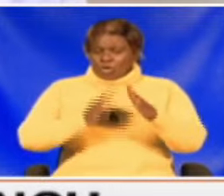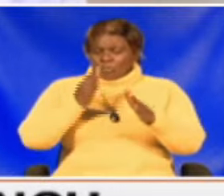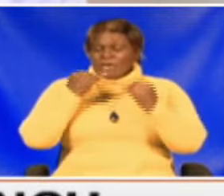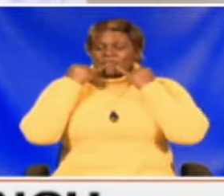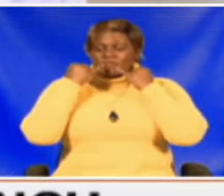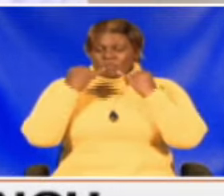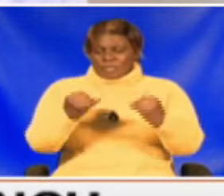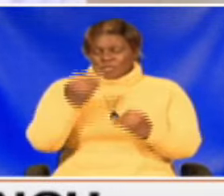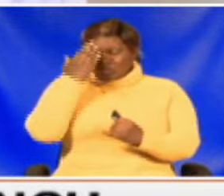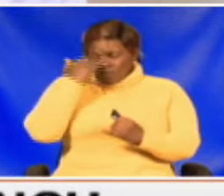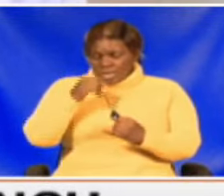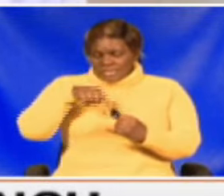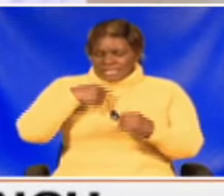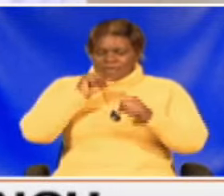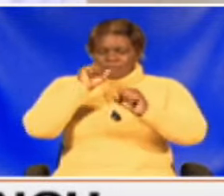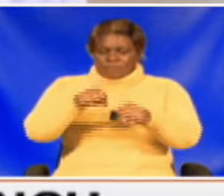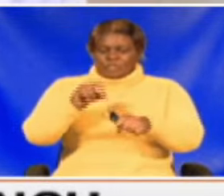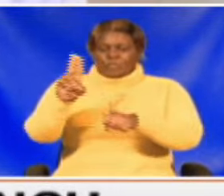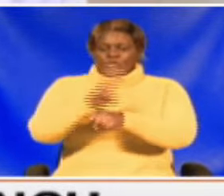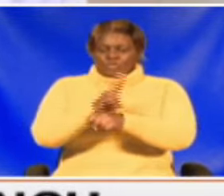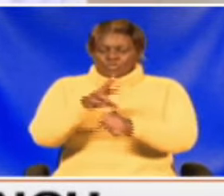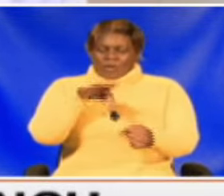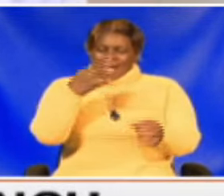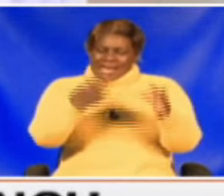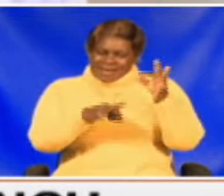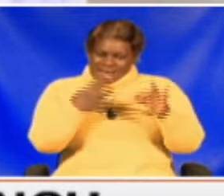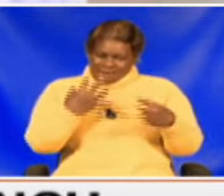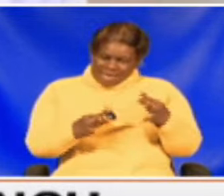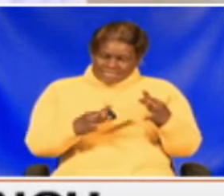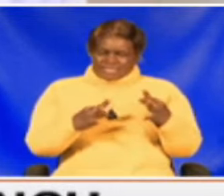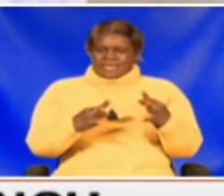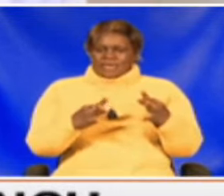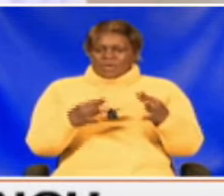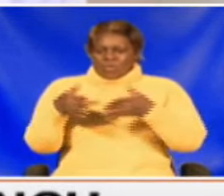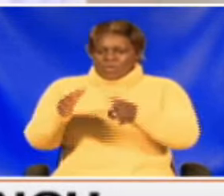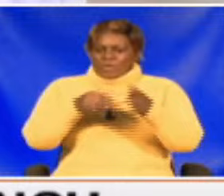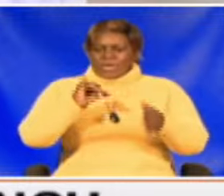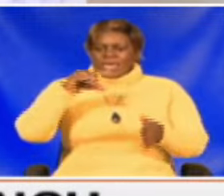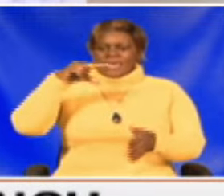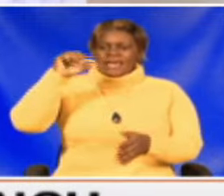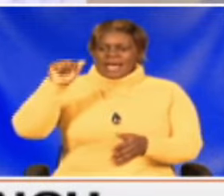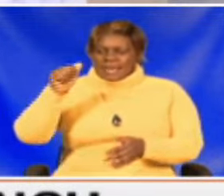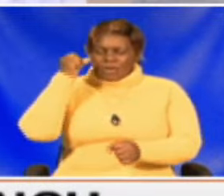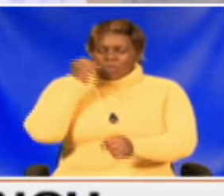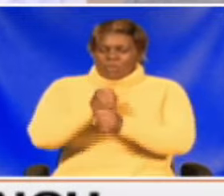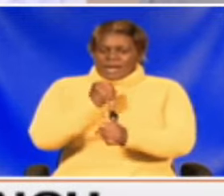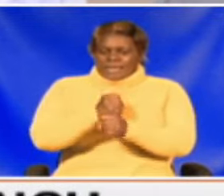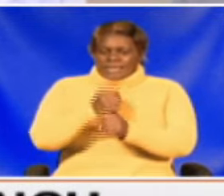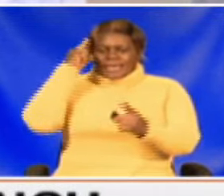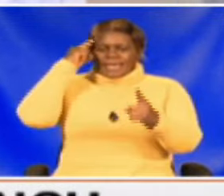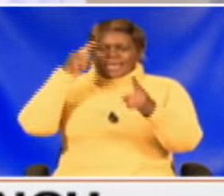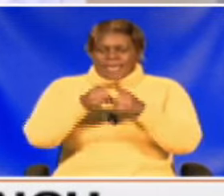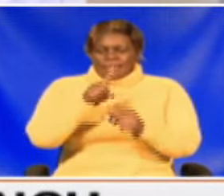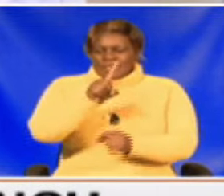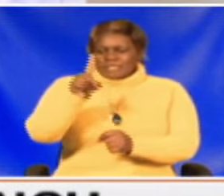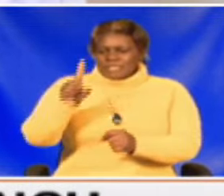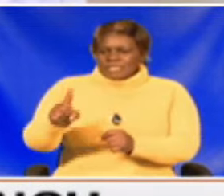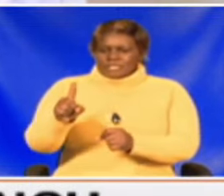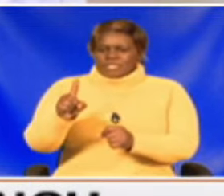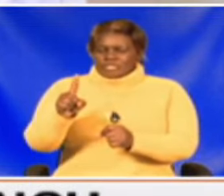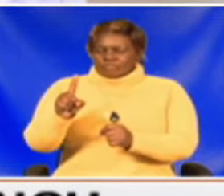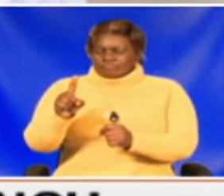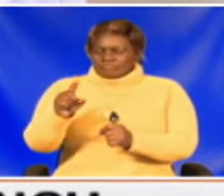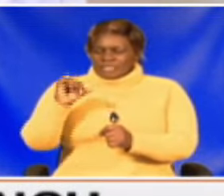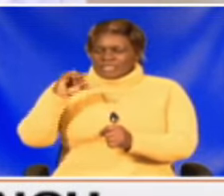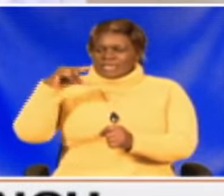statistics yearbook so that we can be using it to analyze the direction that the IGAD is taking, the objective for which IGAD was